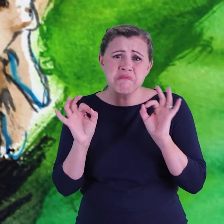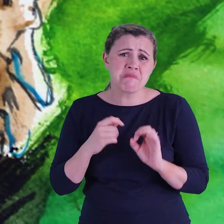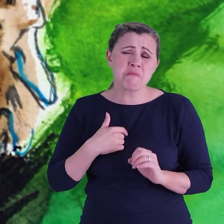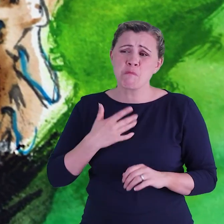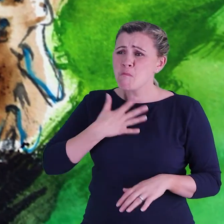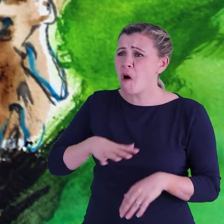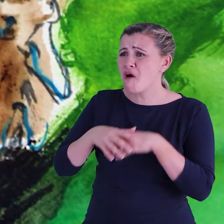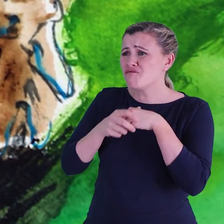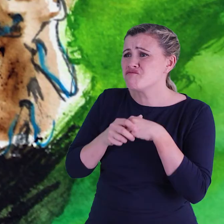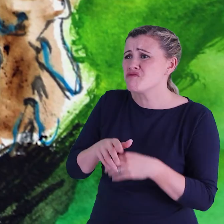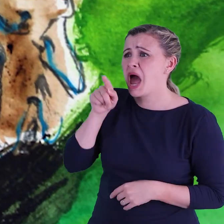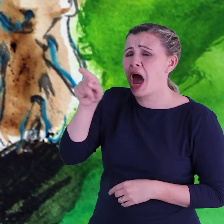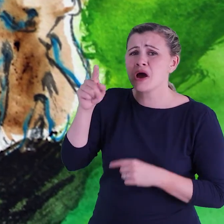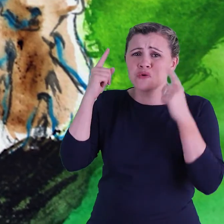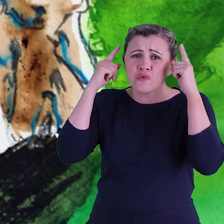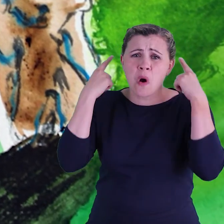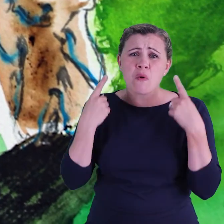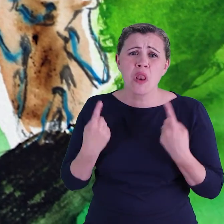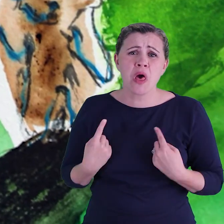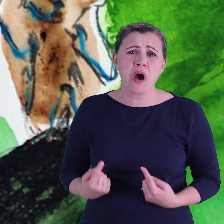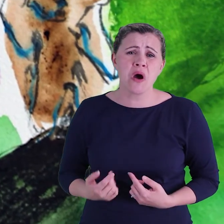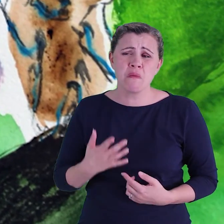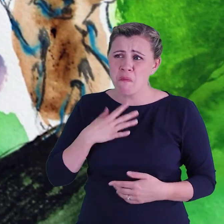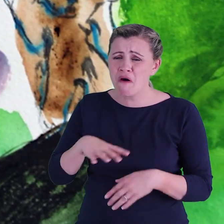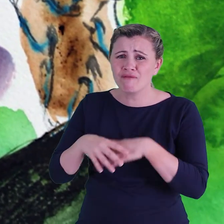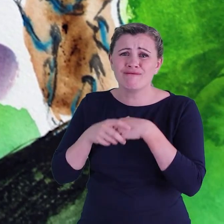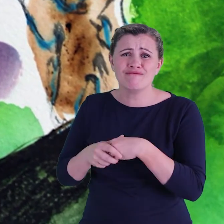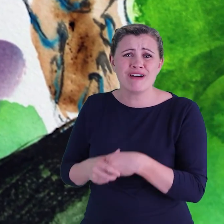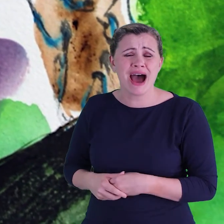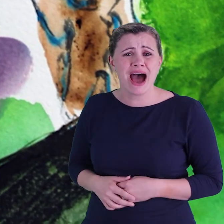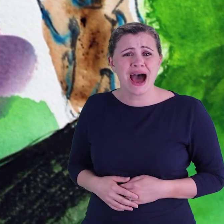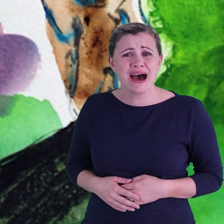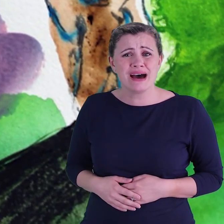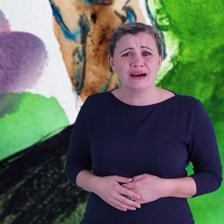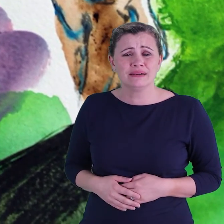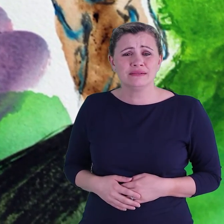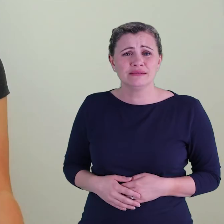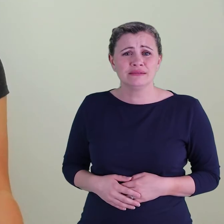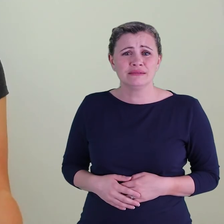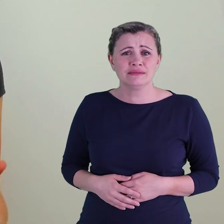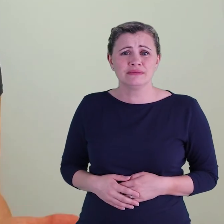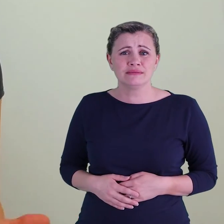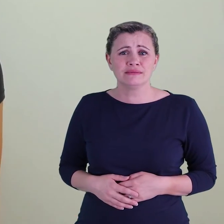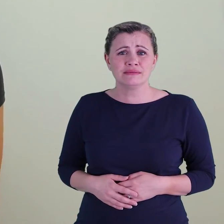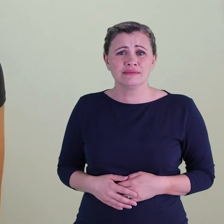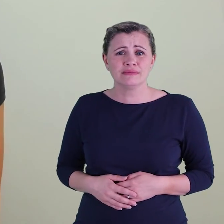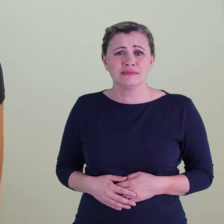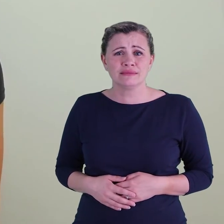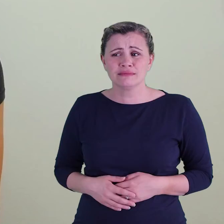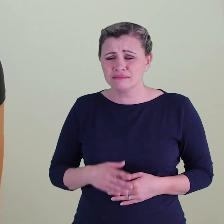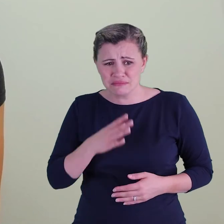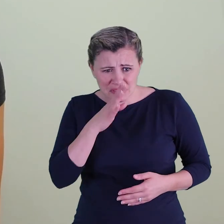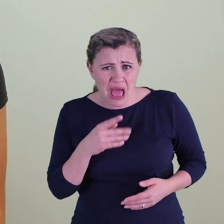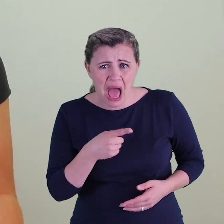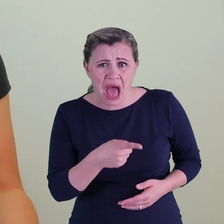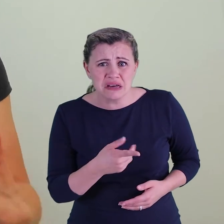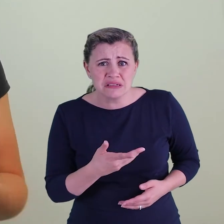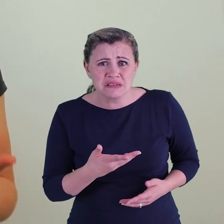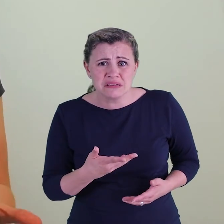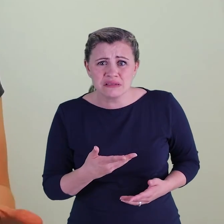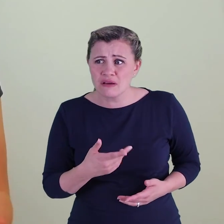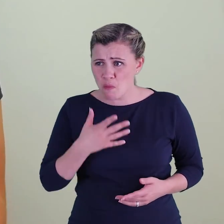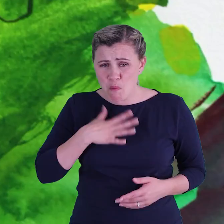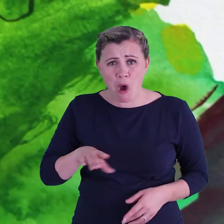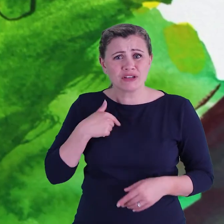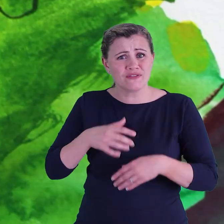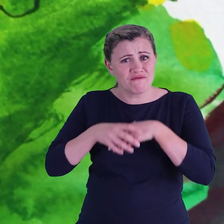away. He had no sisters or brothers with whom he could play. Why are you sad? Said Mum. This is